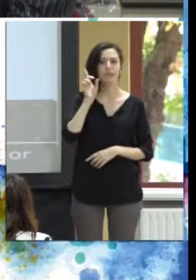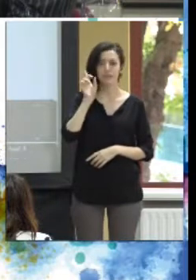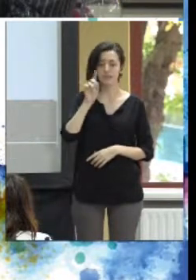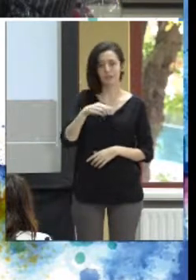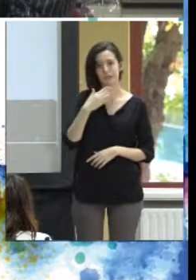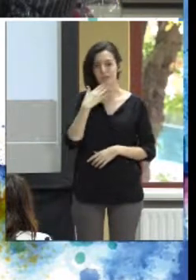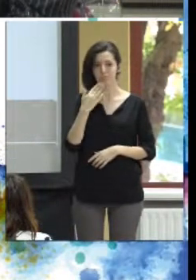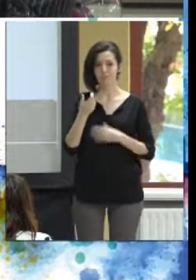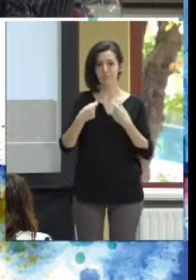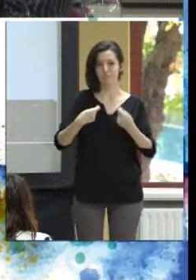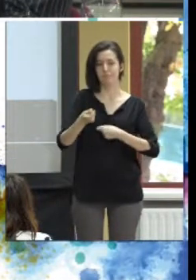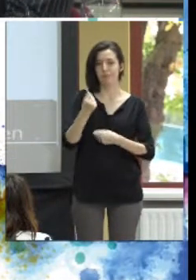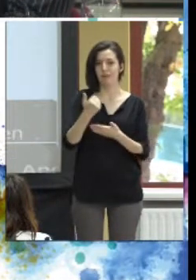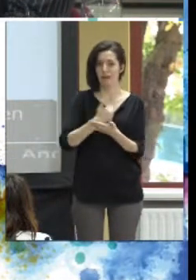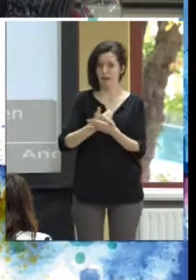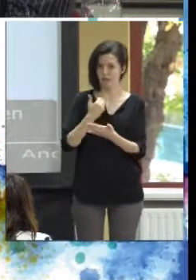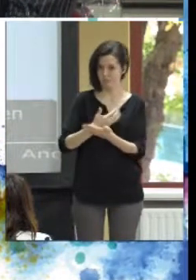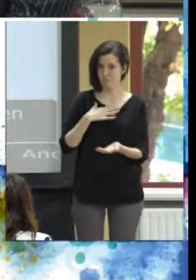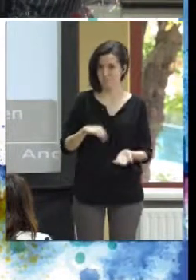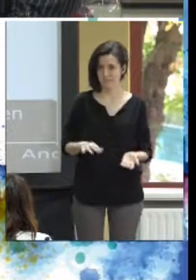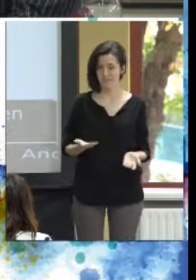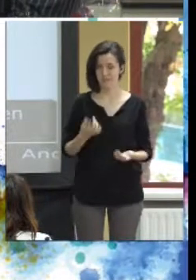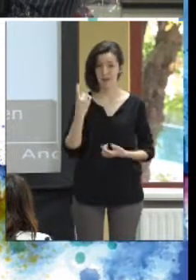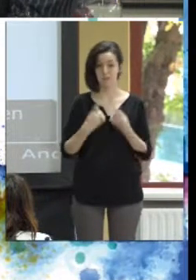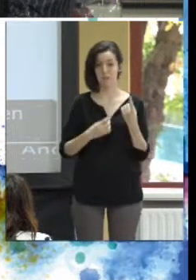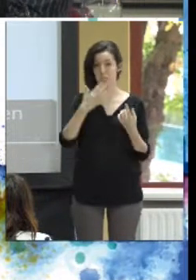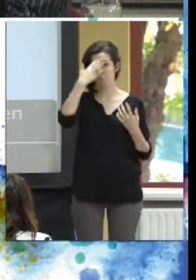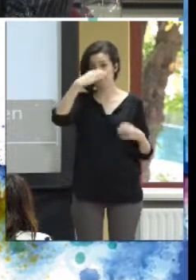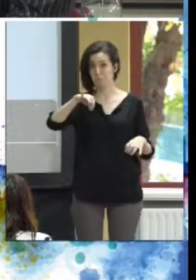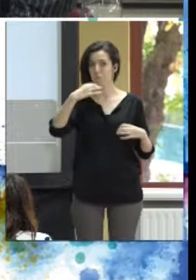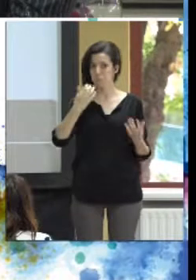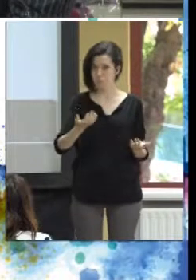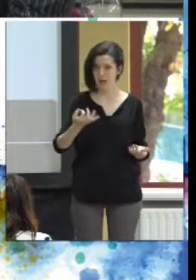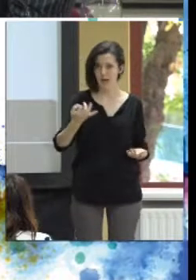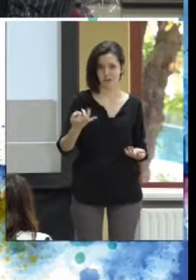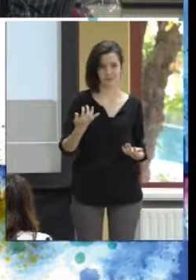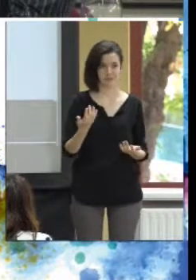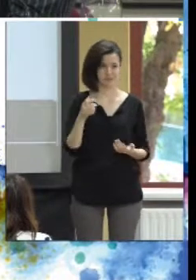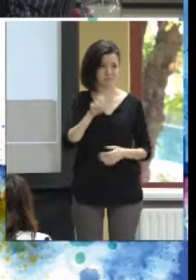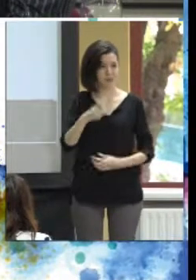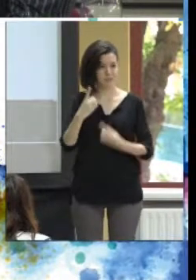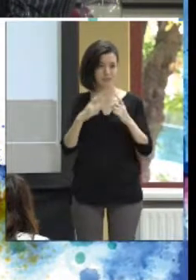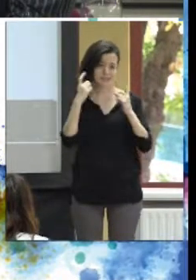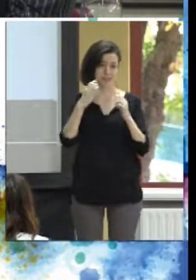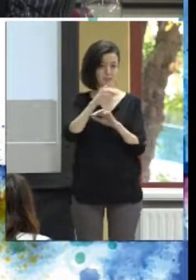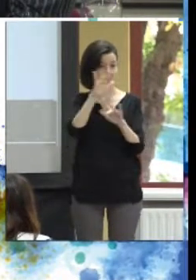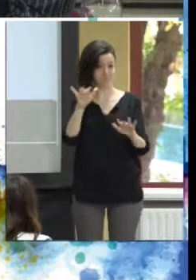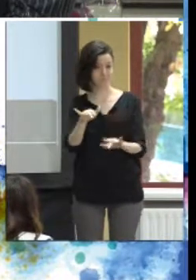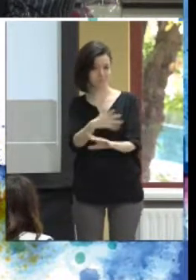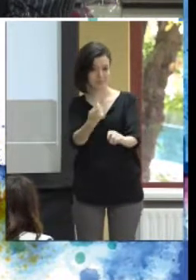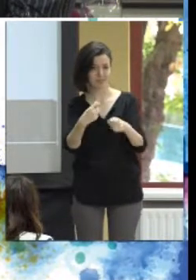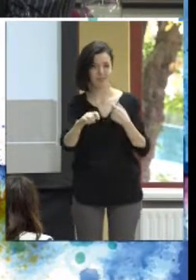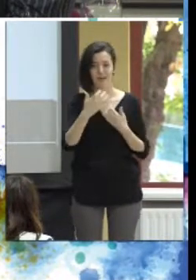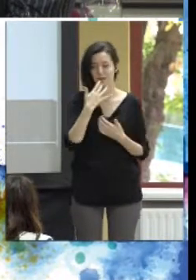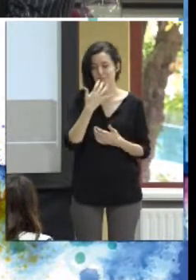to sell things. When completely blind people travel, they wear